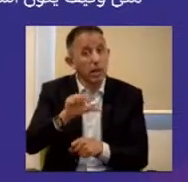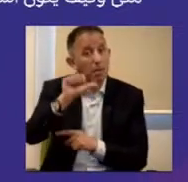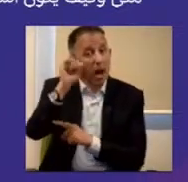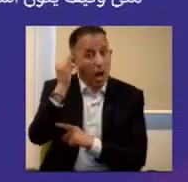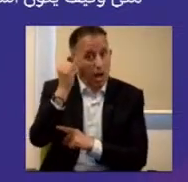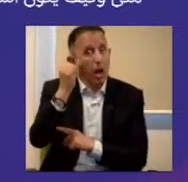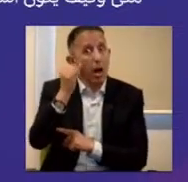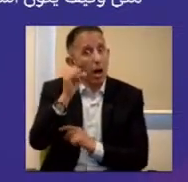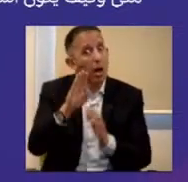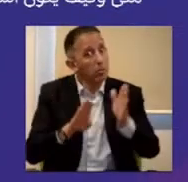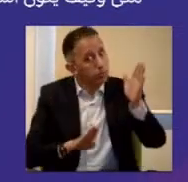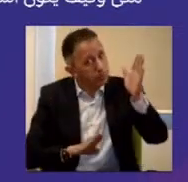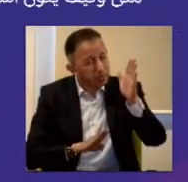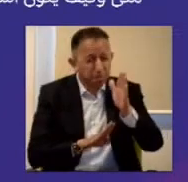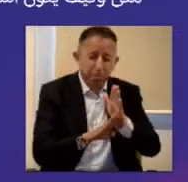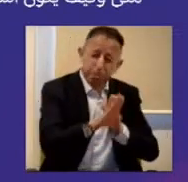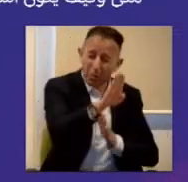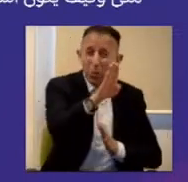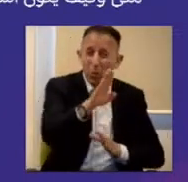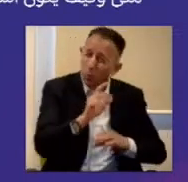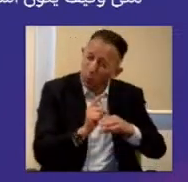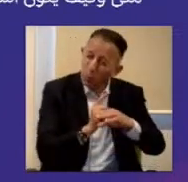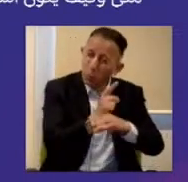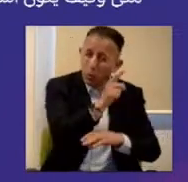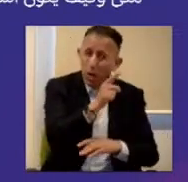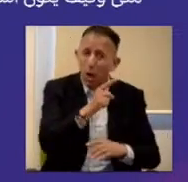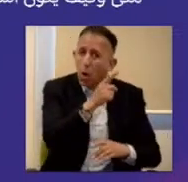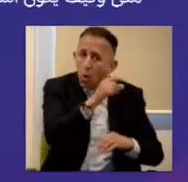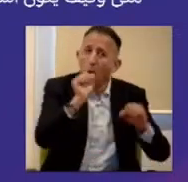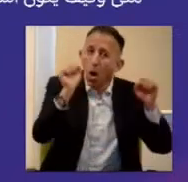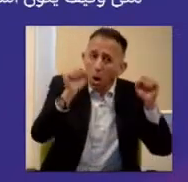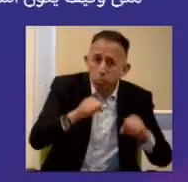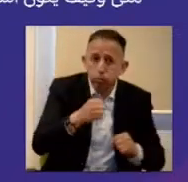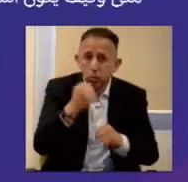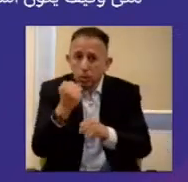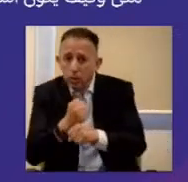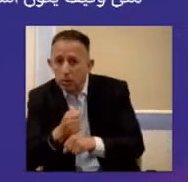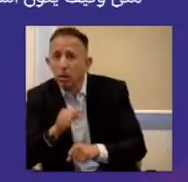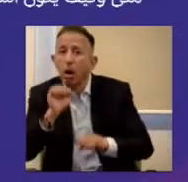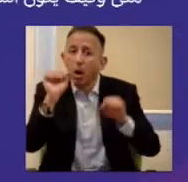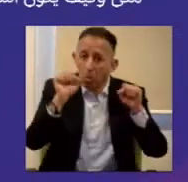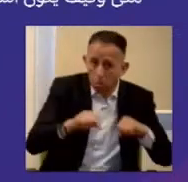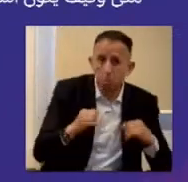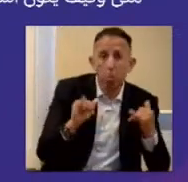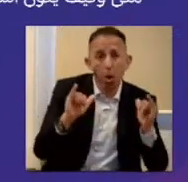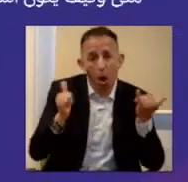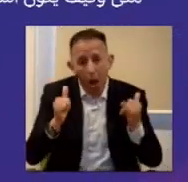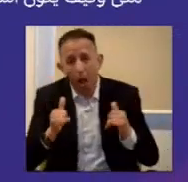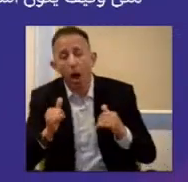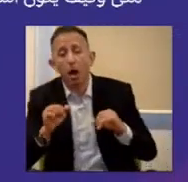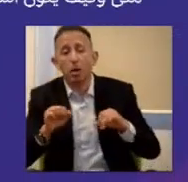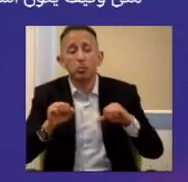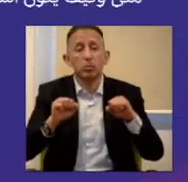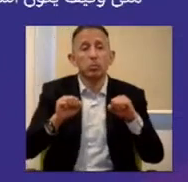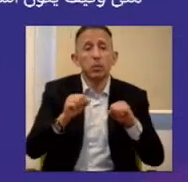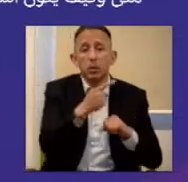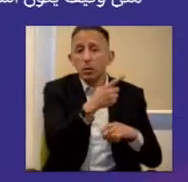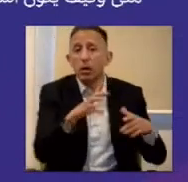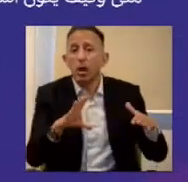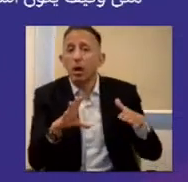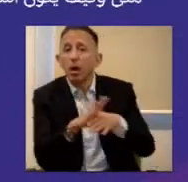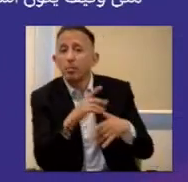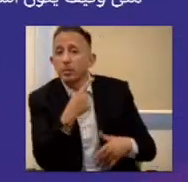changing, such as interacting with a person, or you don't know much about the environment, you have to do a lot of